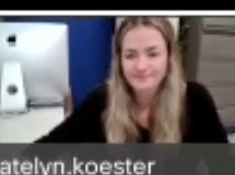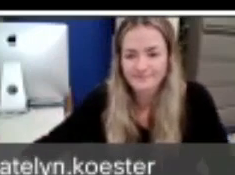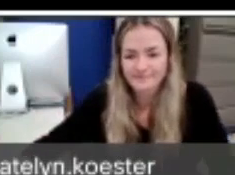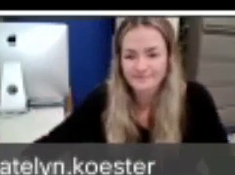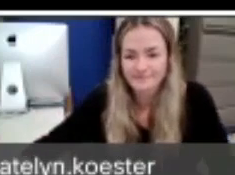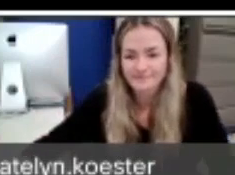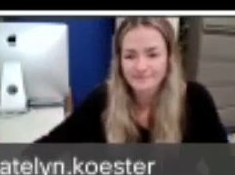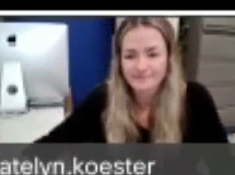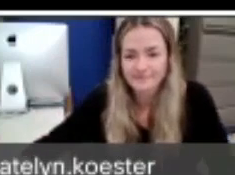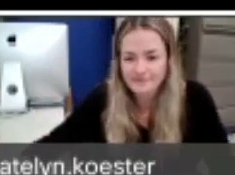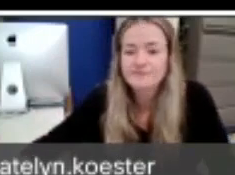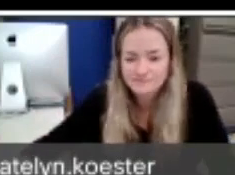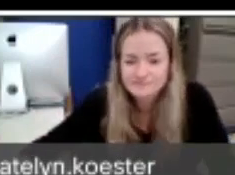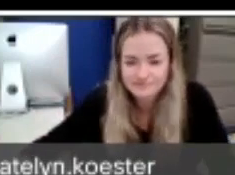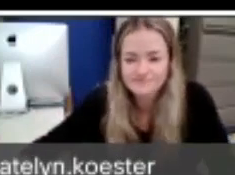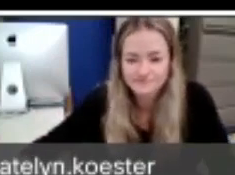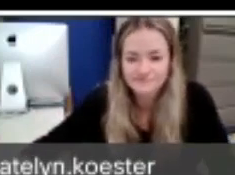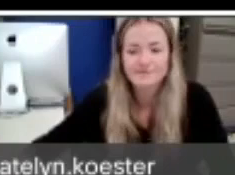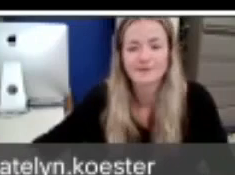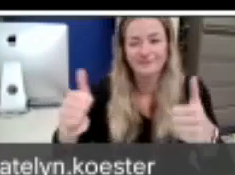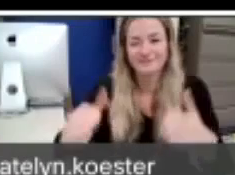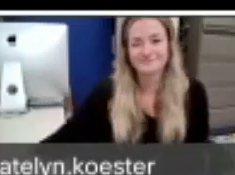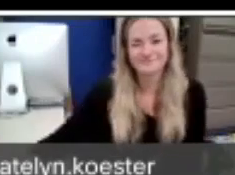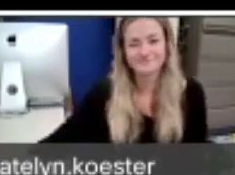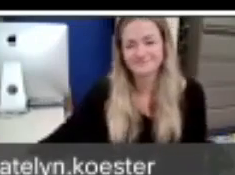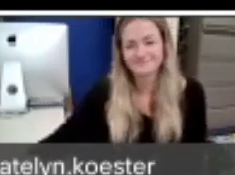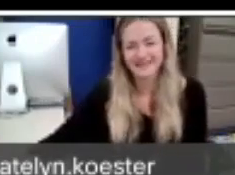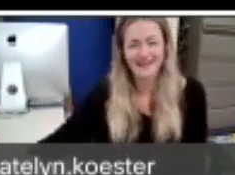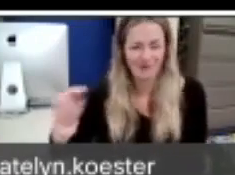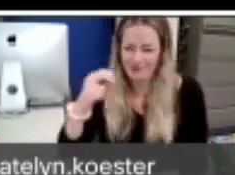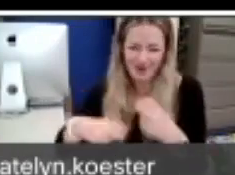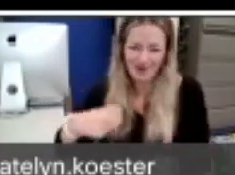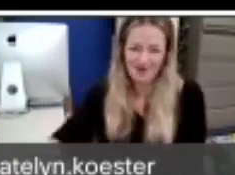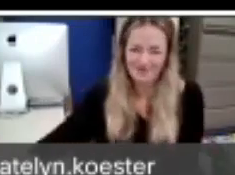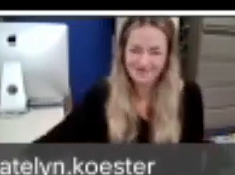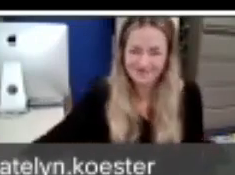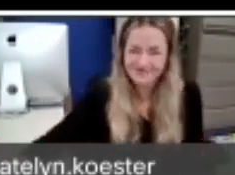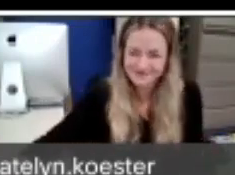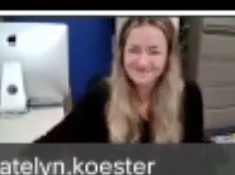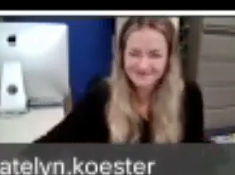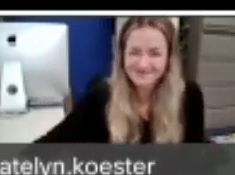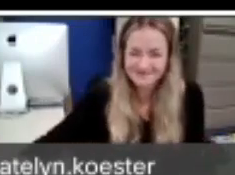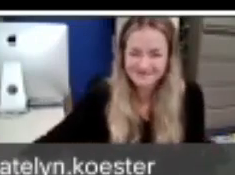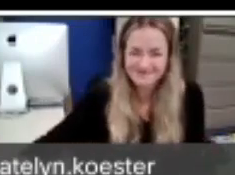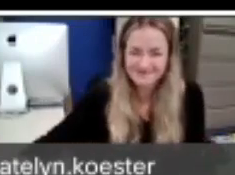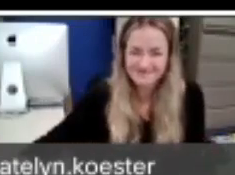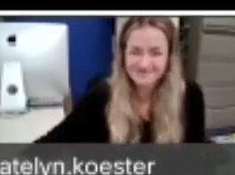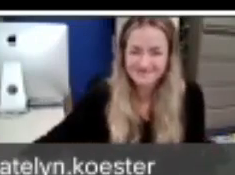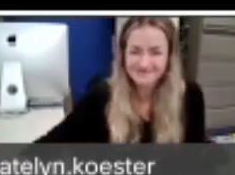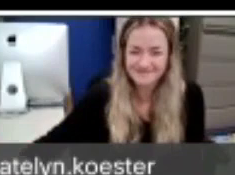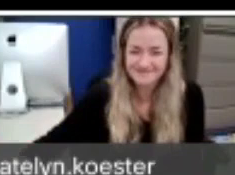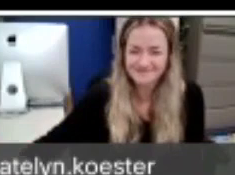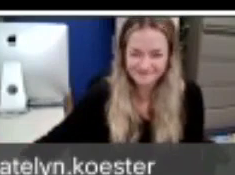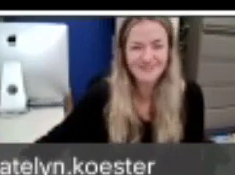you. Thank you very much. I appreciate it. I want to learn sign language and I don't know how to do it. So, okay,